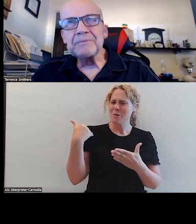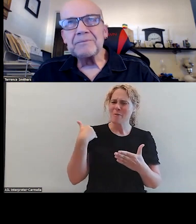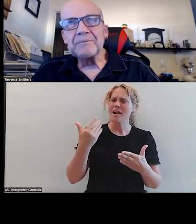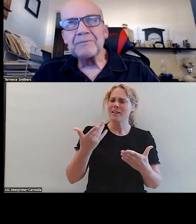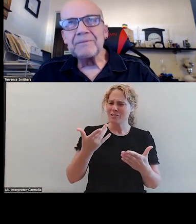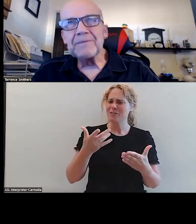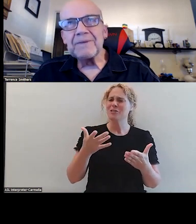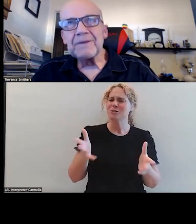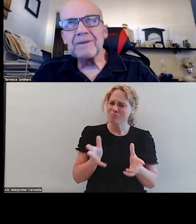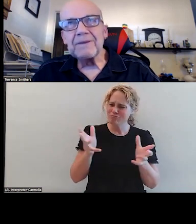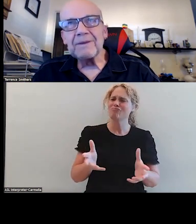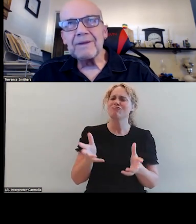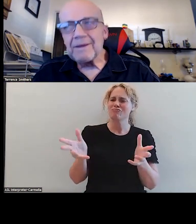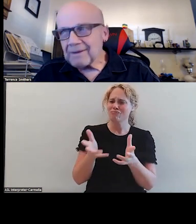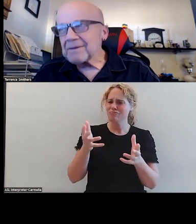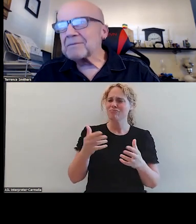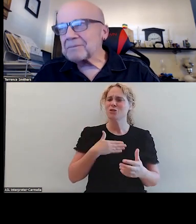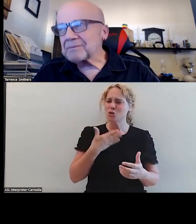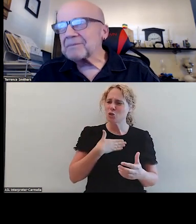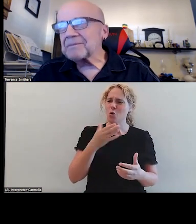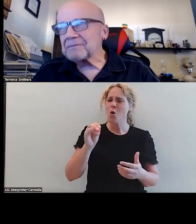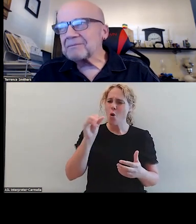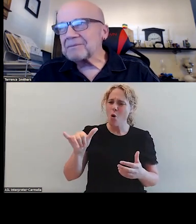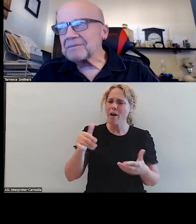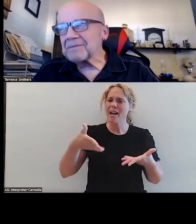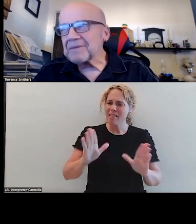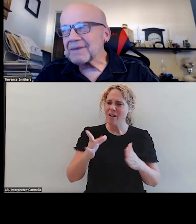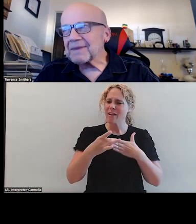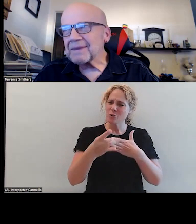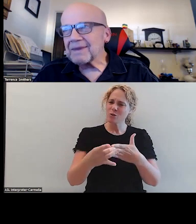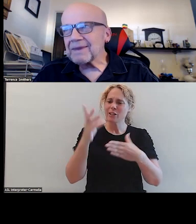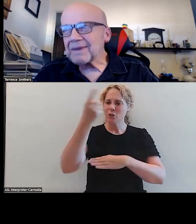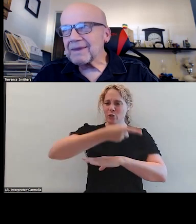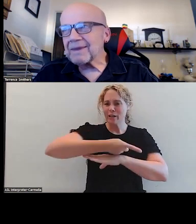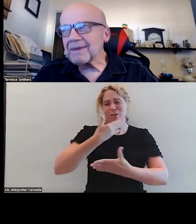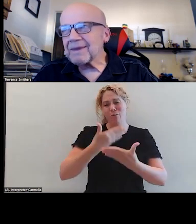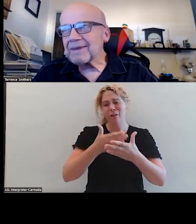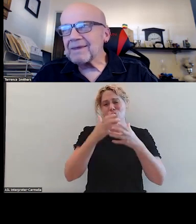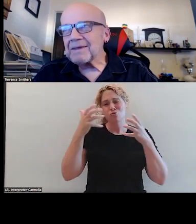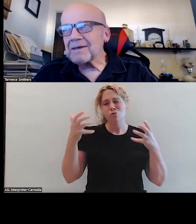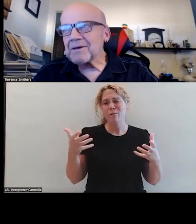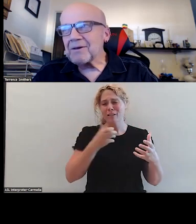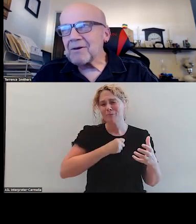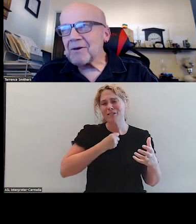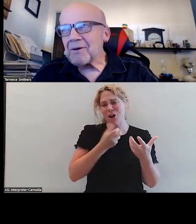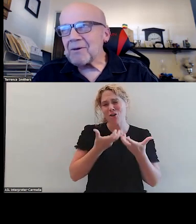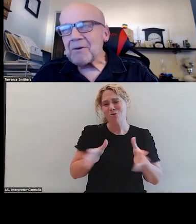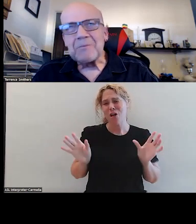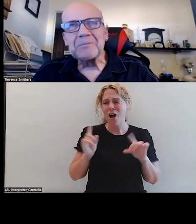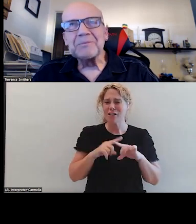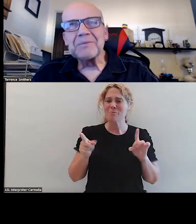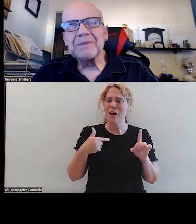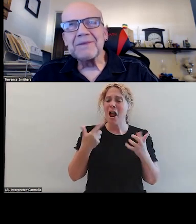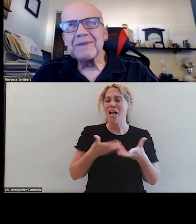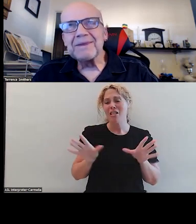your joy, cultivate your bliss, and let that drive your day. So thank you so much. I'm sorry you lost, but listen, I lost in the